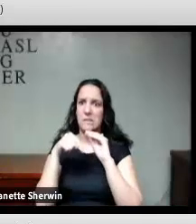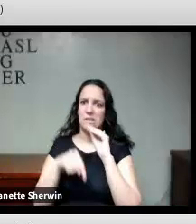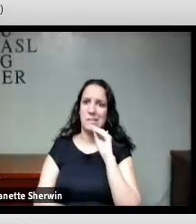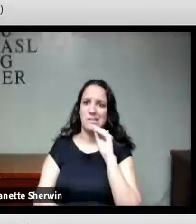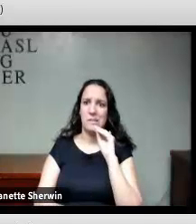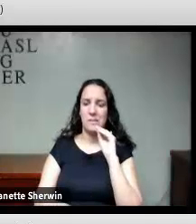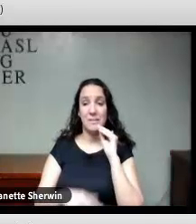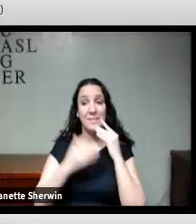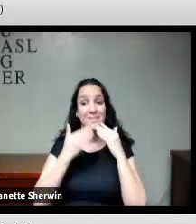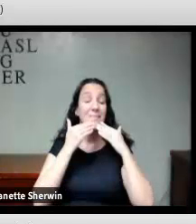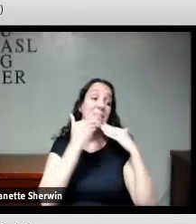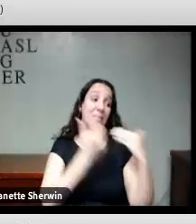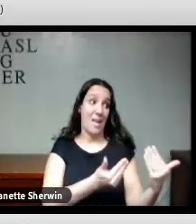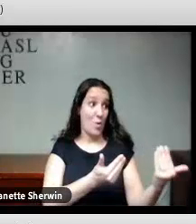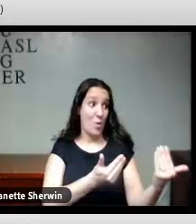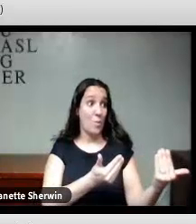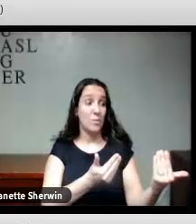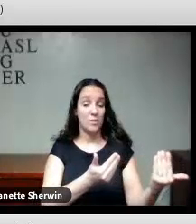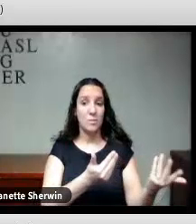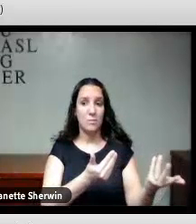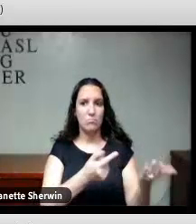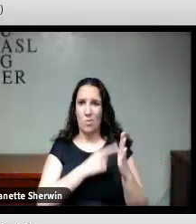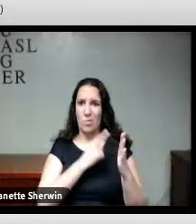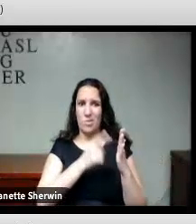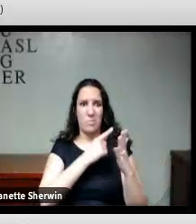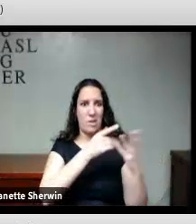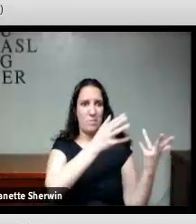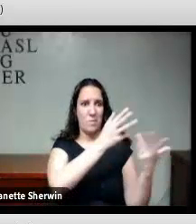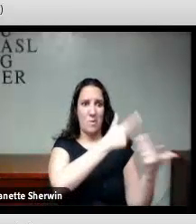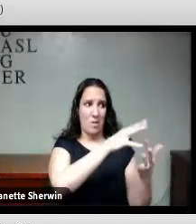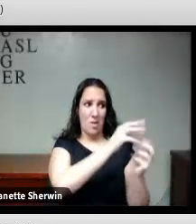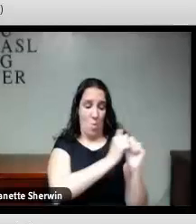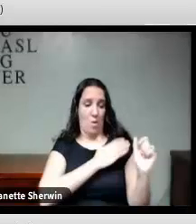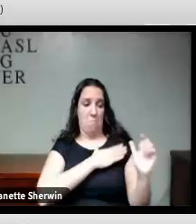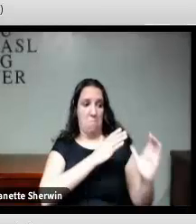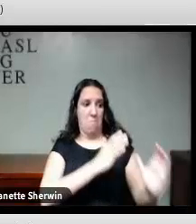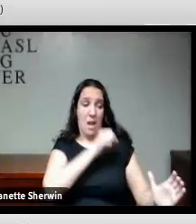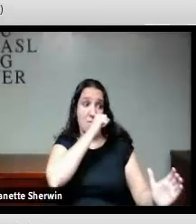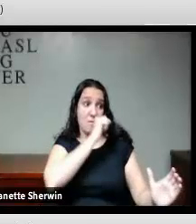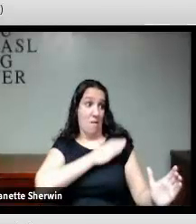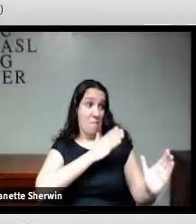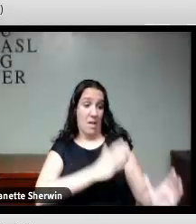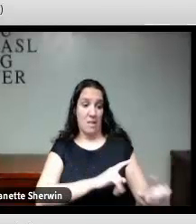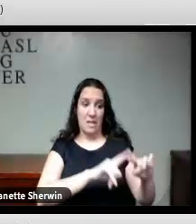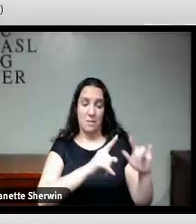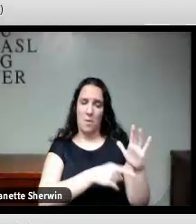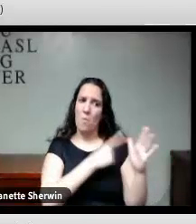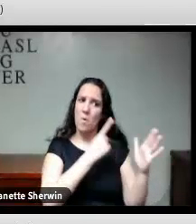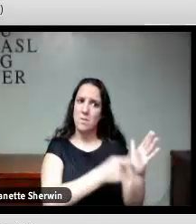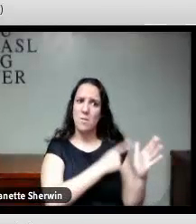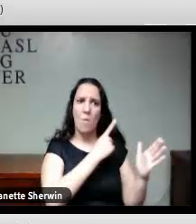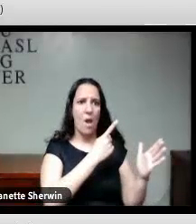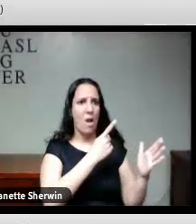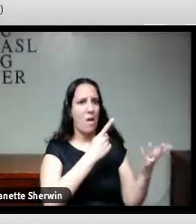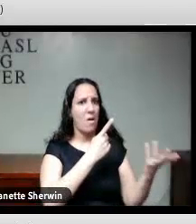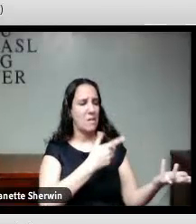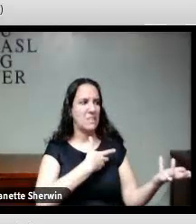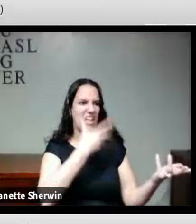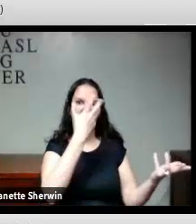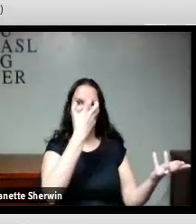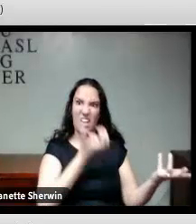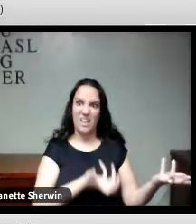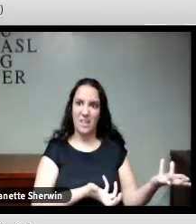that. There have been some interactions that I've had with my own clients, and I love my clients, but every once in a while I get one that seems cranky.